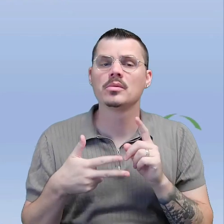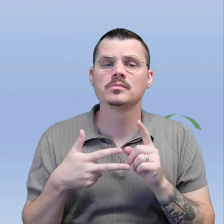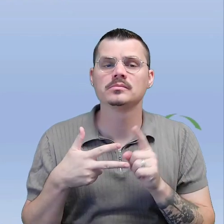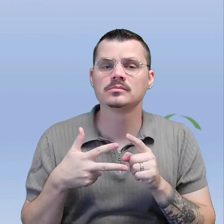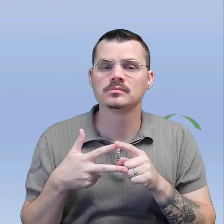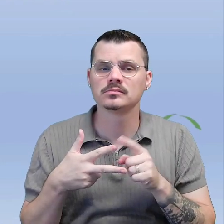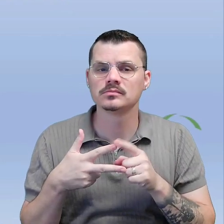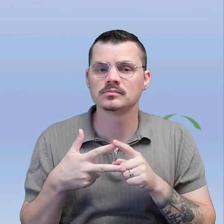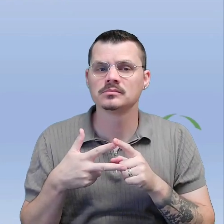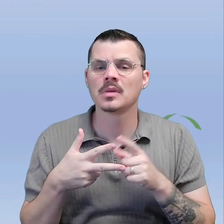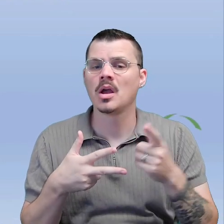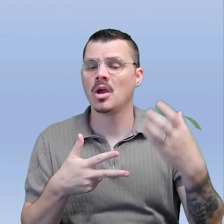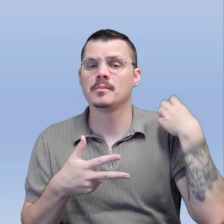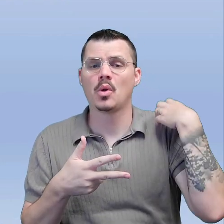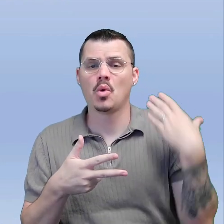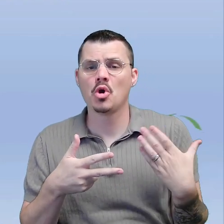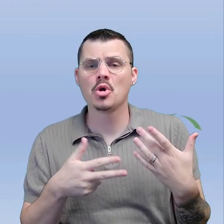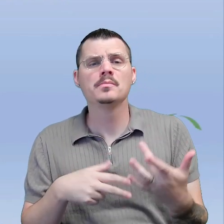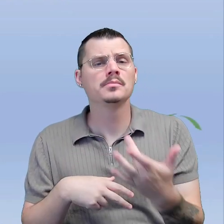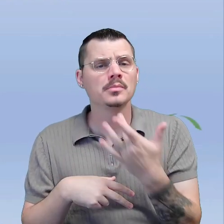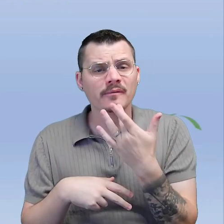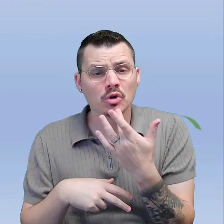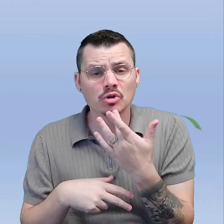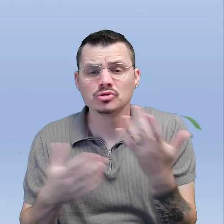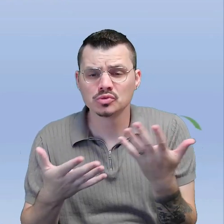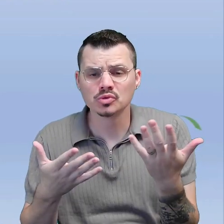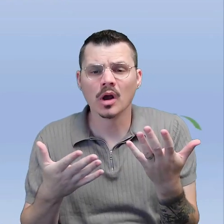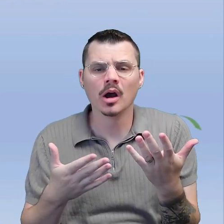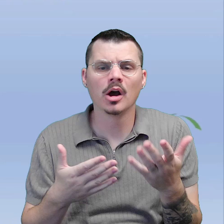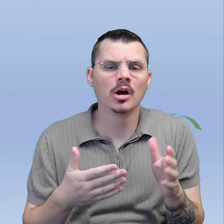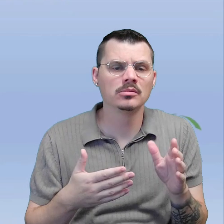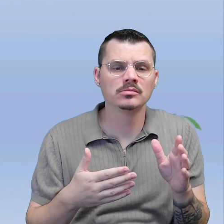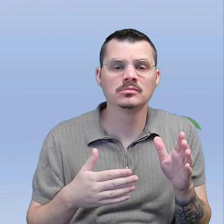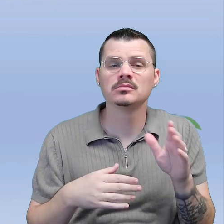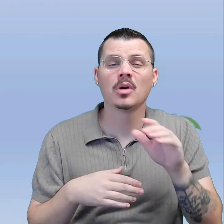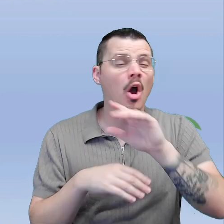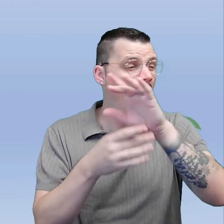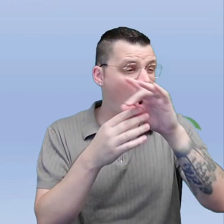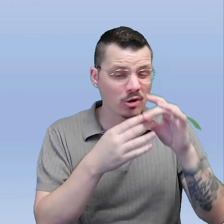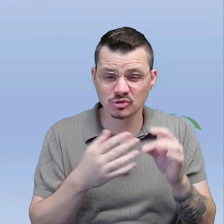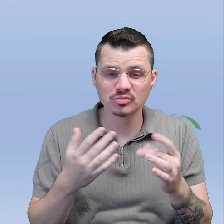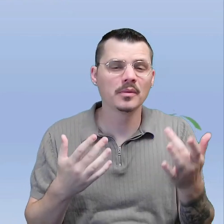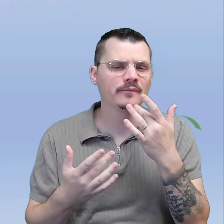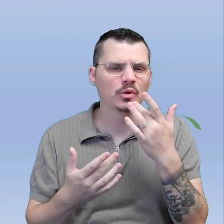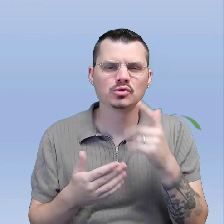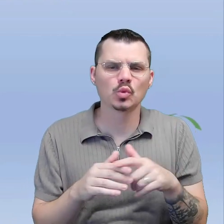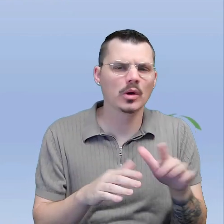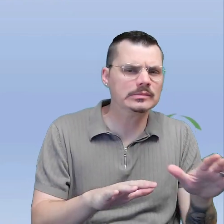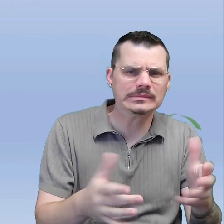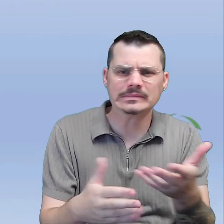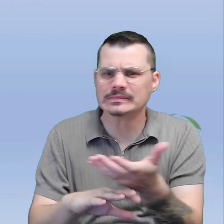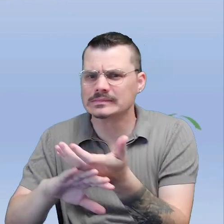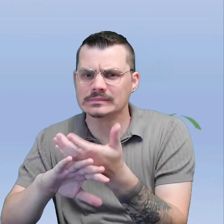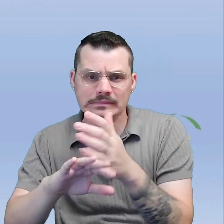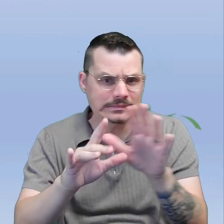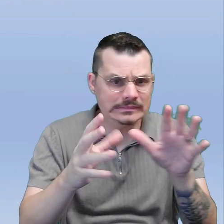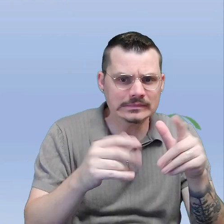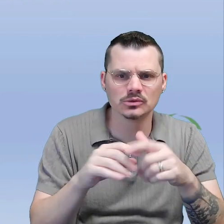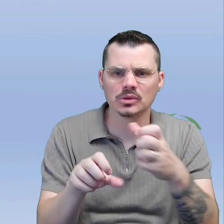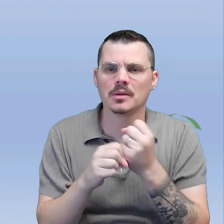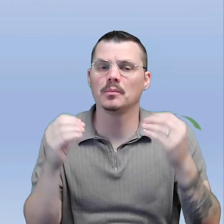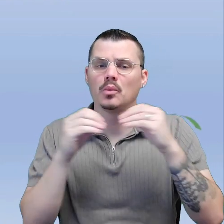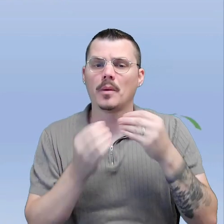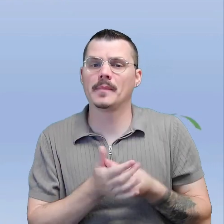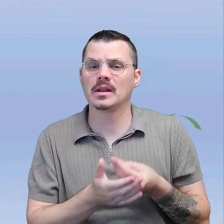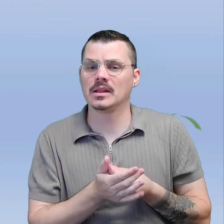Or, this employer prefers, among all the options, to panhandle to get extra spending